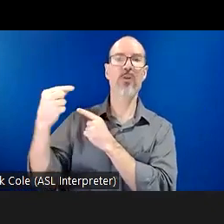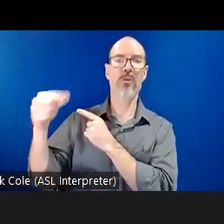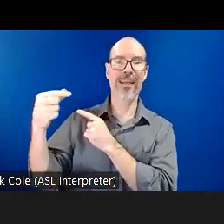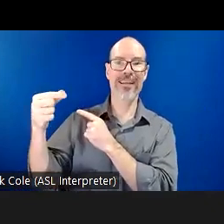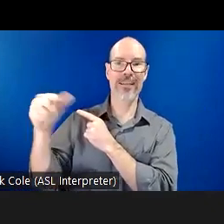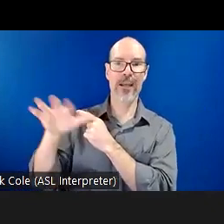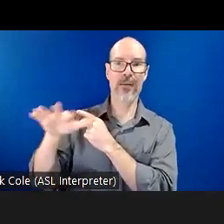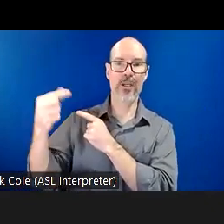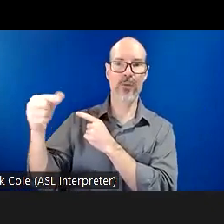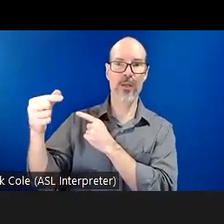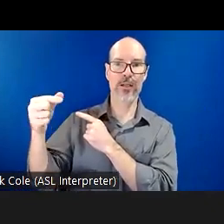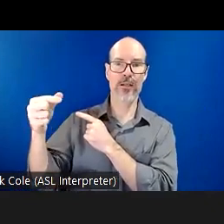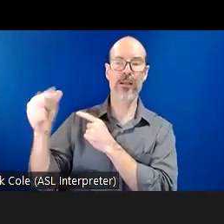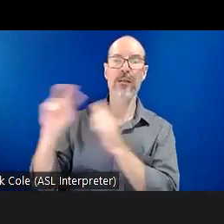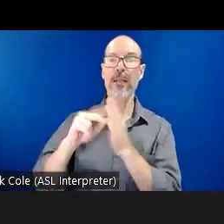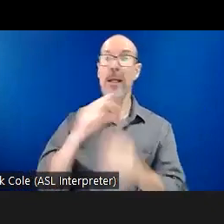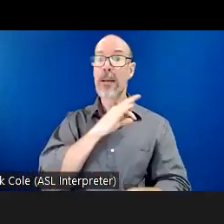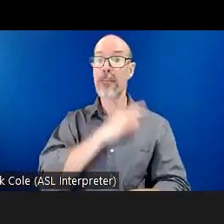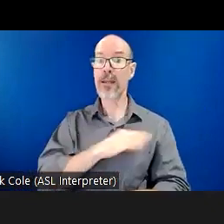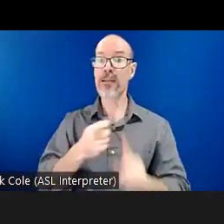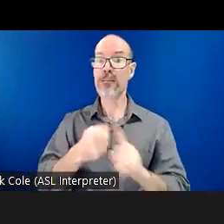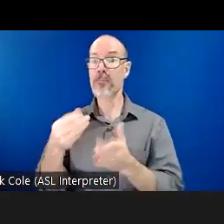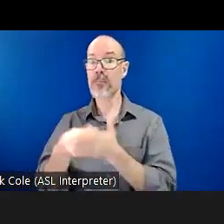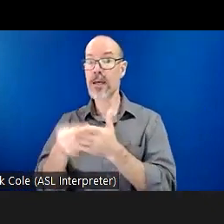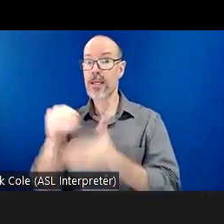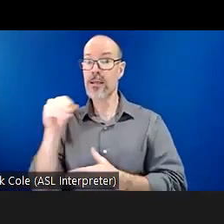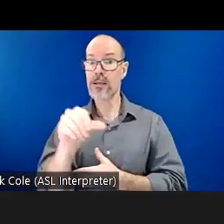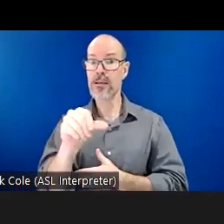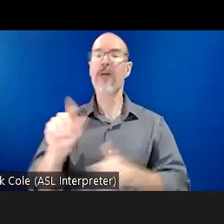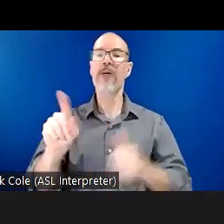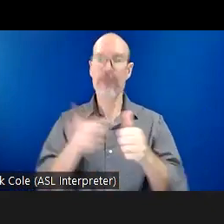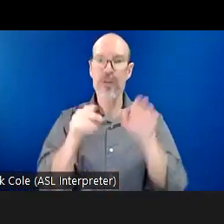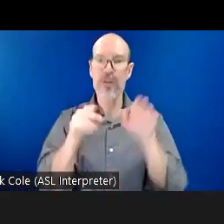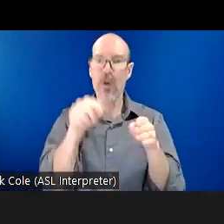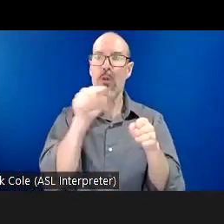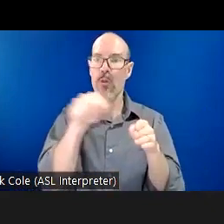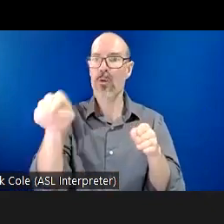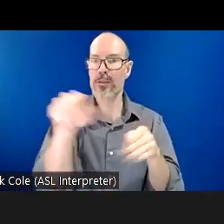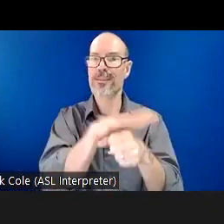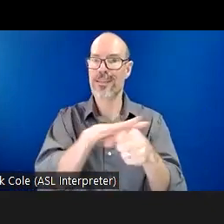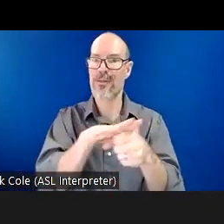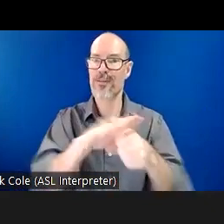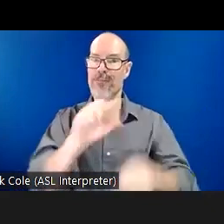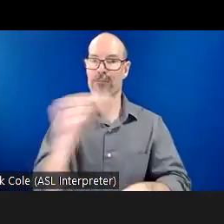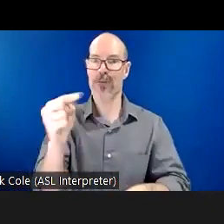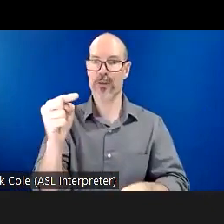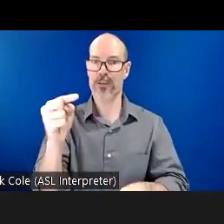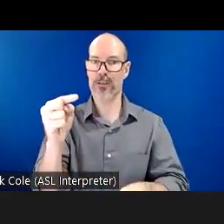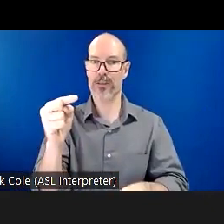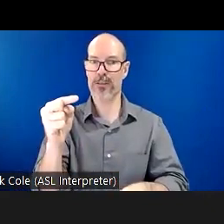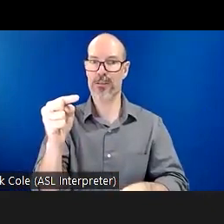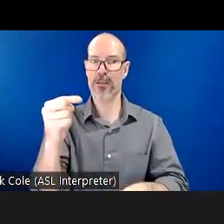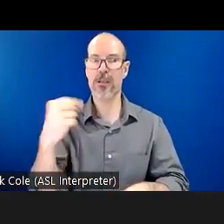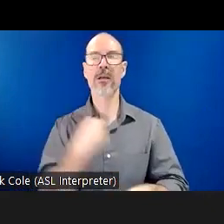the benefits first to these communities. So we're also doing in this project additional analysis and additional mapping